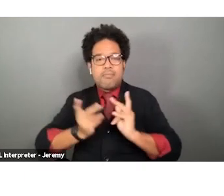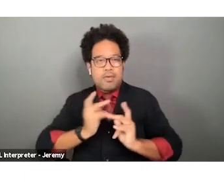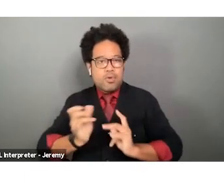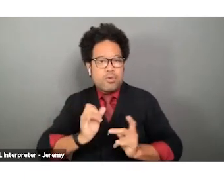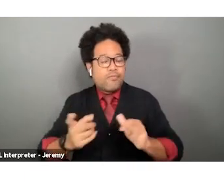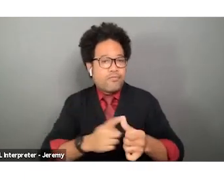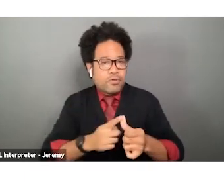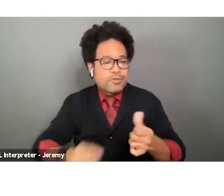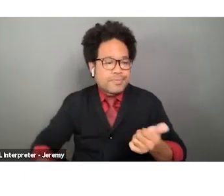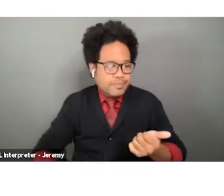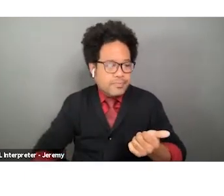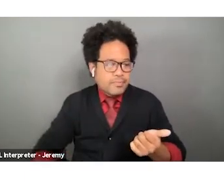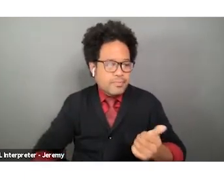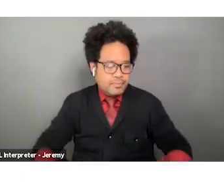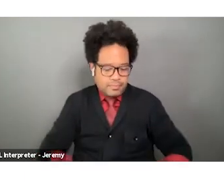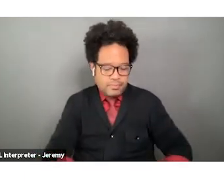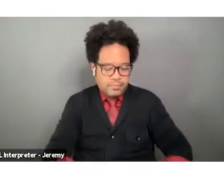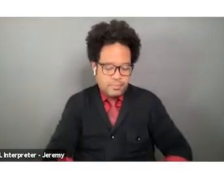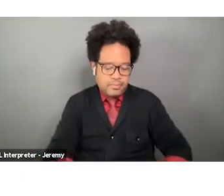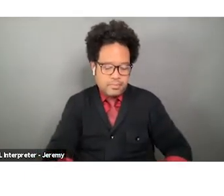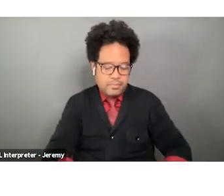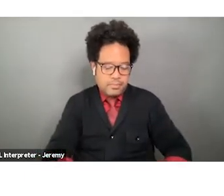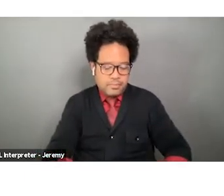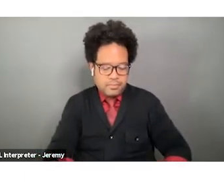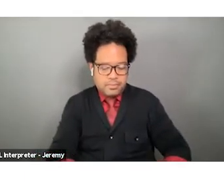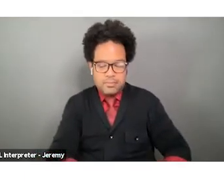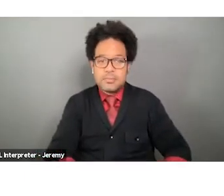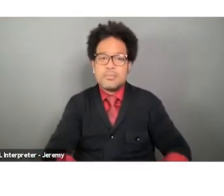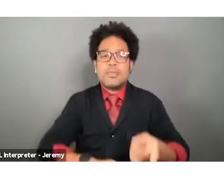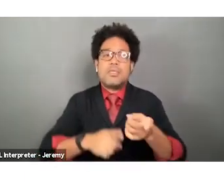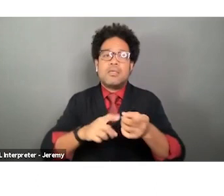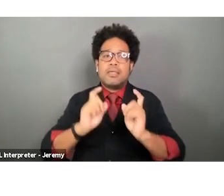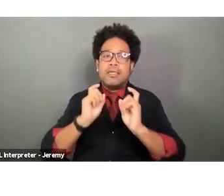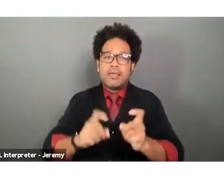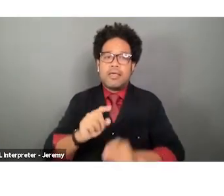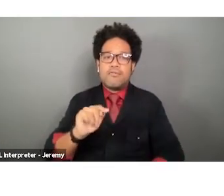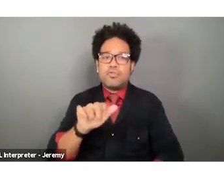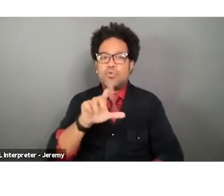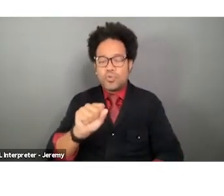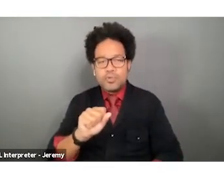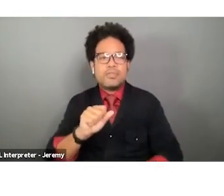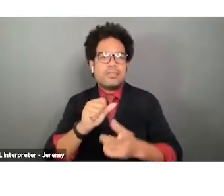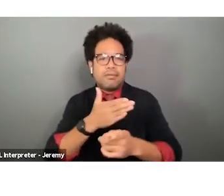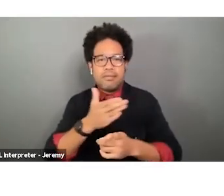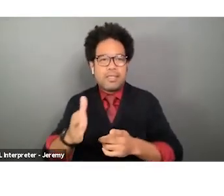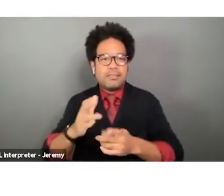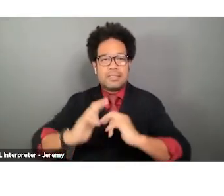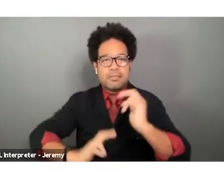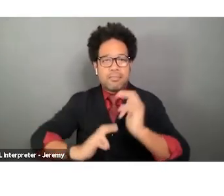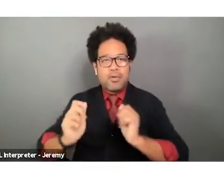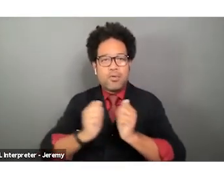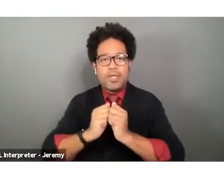First and foremost, give tools, training, and access to build leadership with the most impacted communities. I cannot